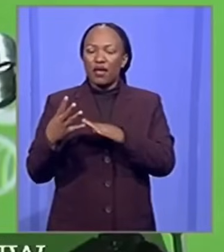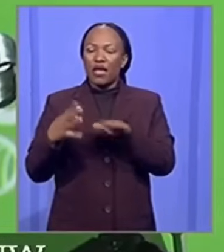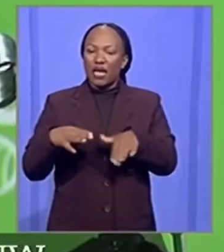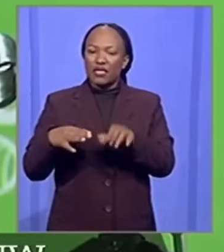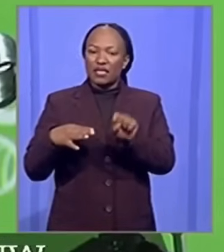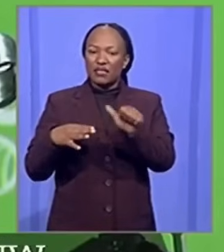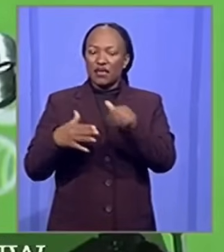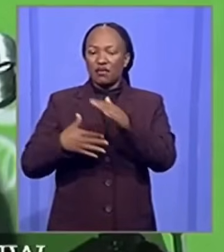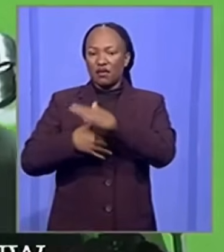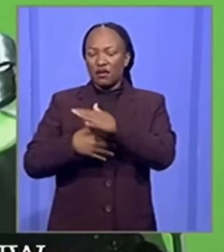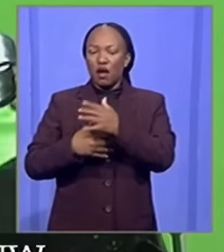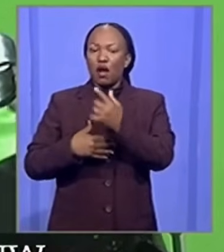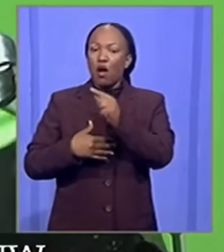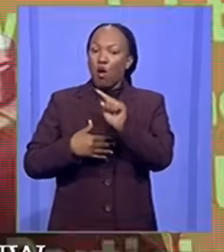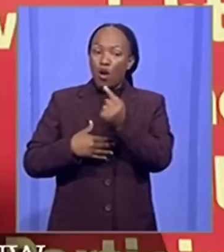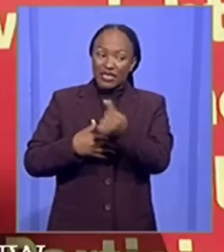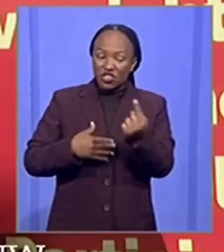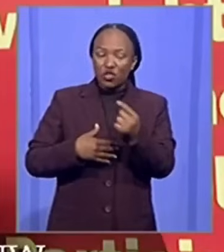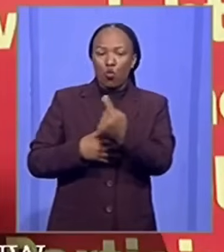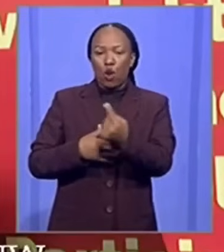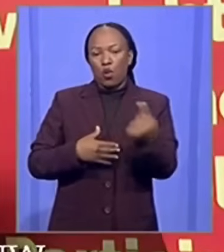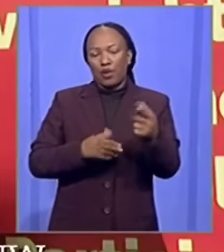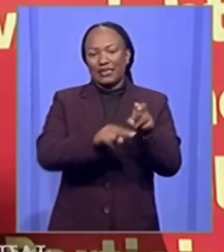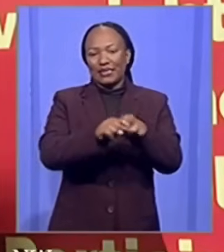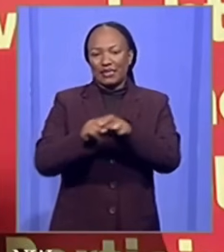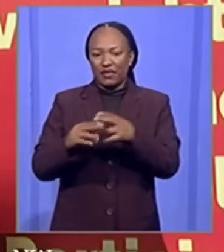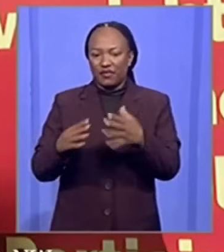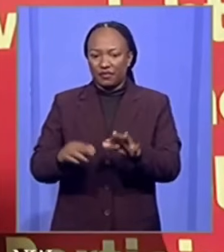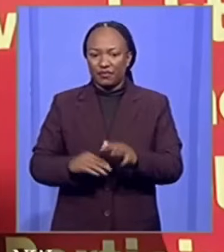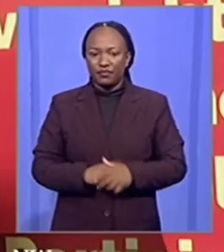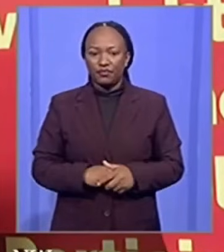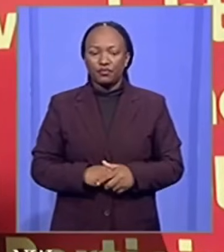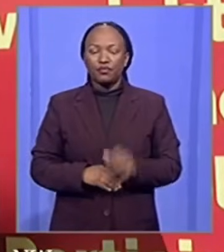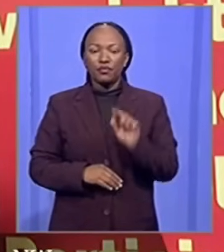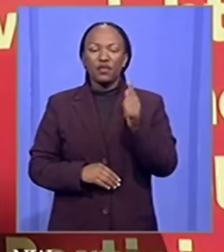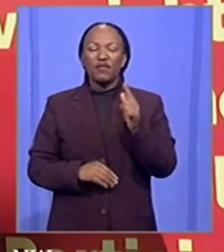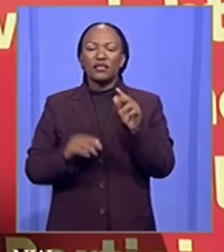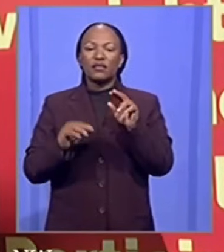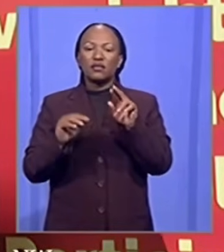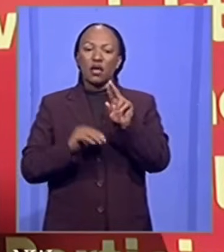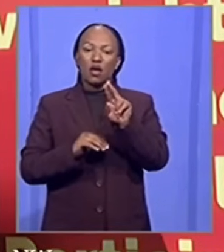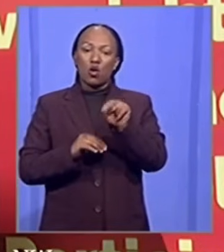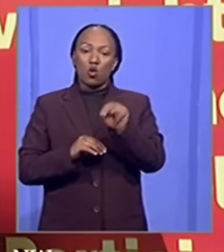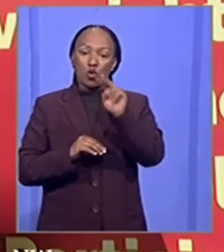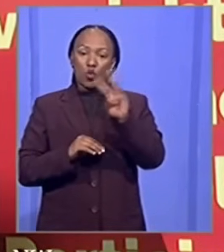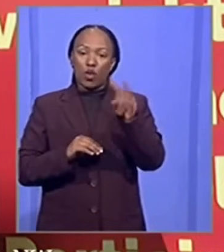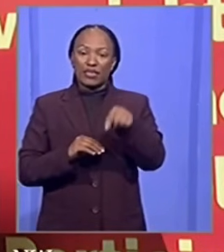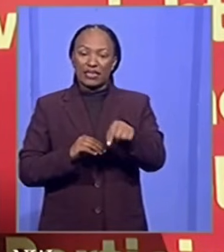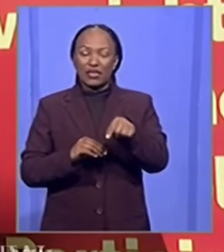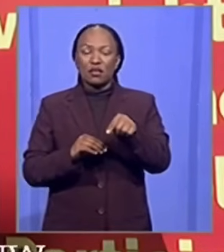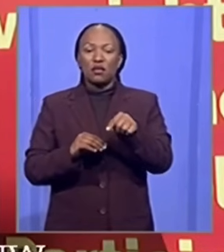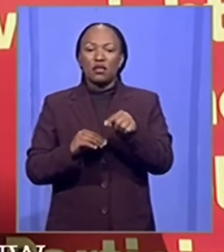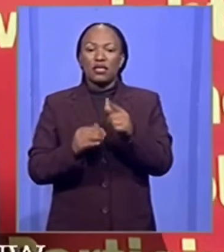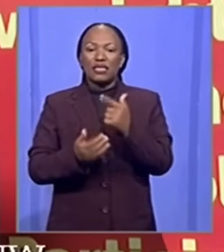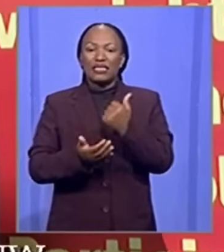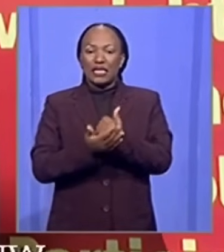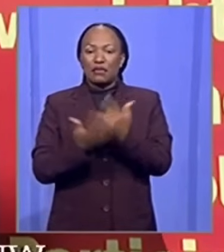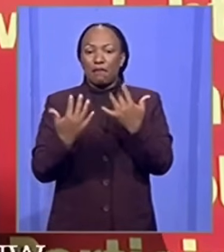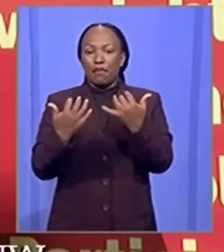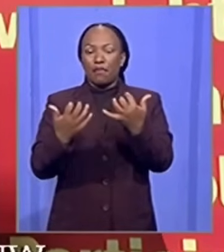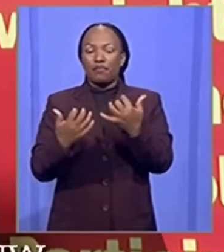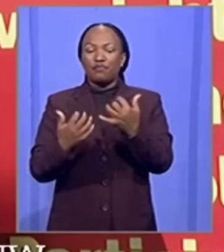di na le manno a le mangwe le koko ka nosi. The first sitting of the Northwest Provincial Legislature is scheduled for this coming Friday, the 14th